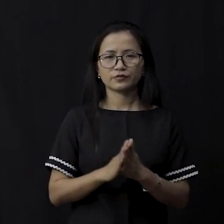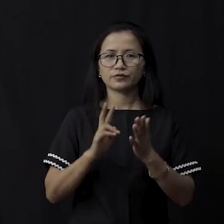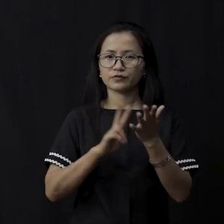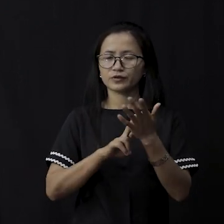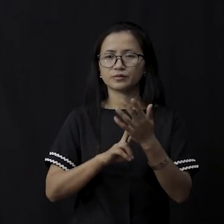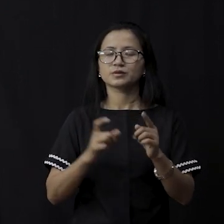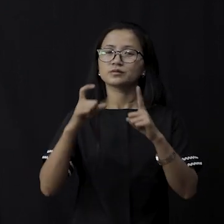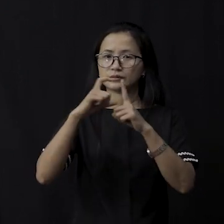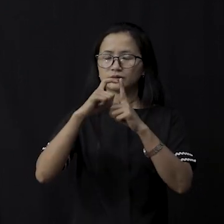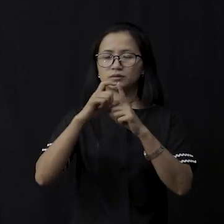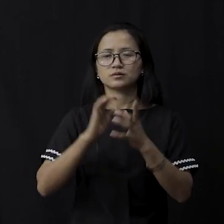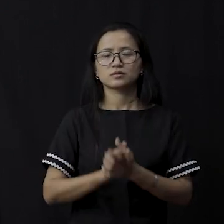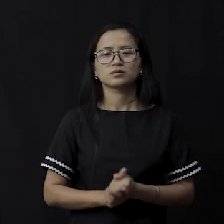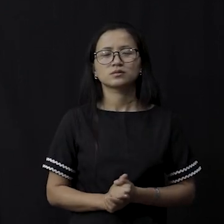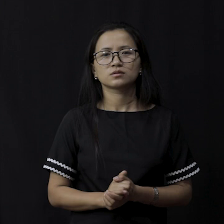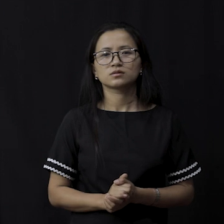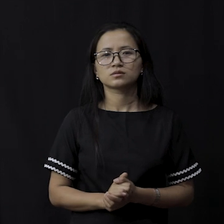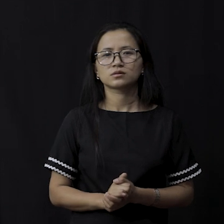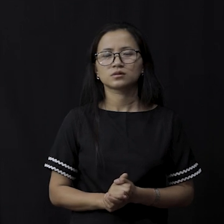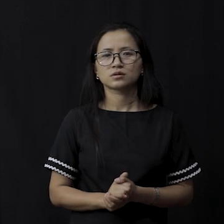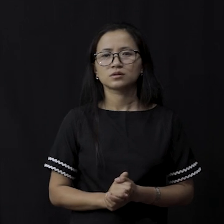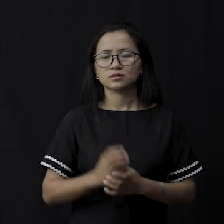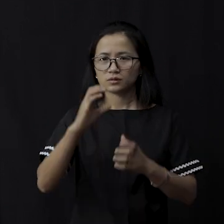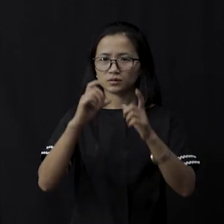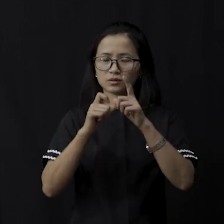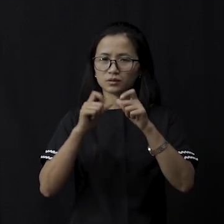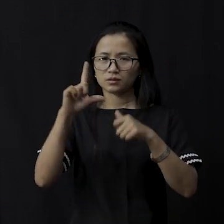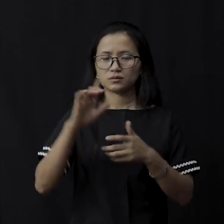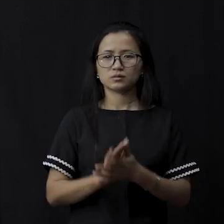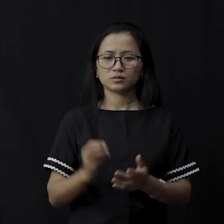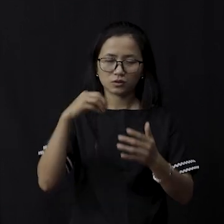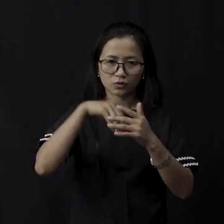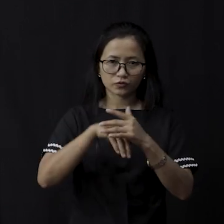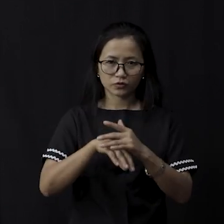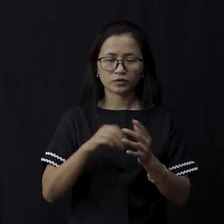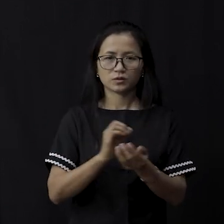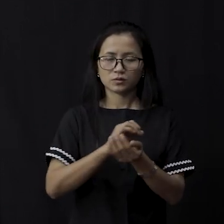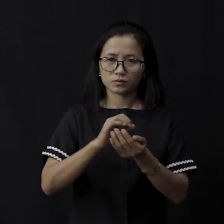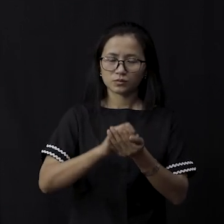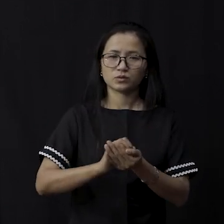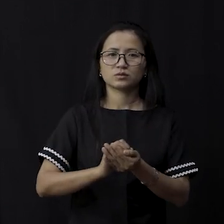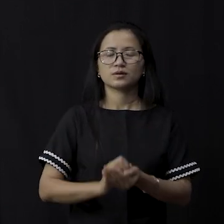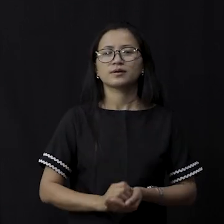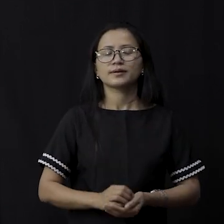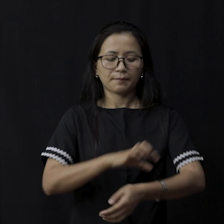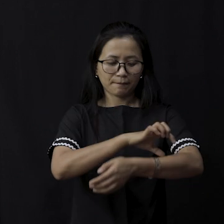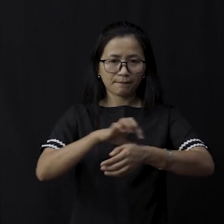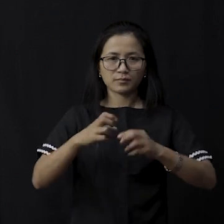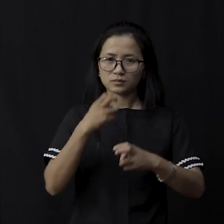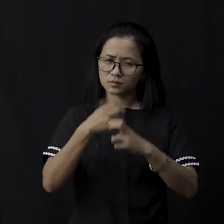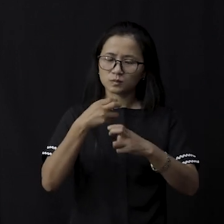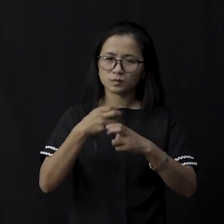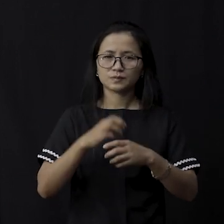Vitamin D. And because of this vitamin D, the calcium can be absorbed, which is good for your teeth and bones. Okay,